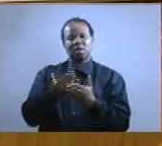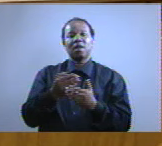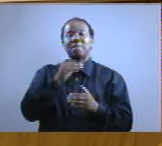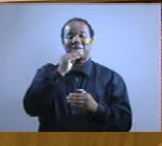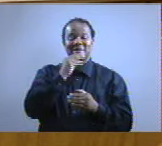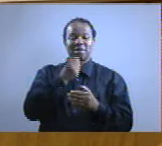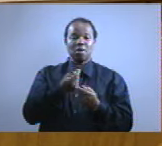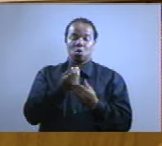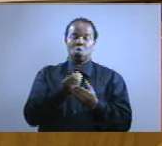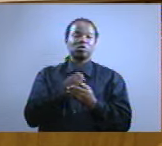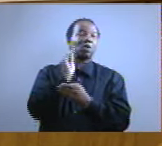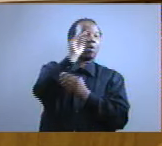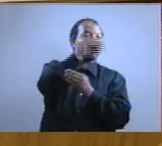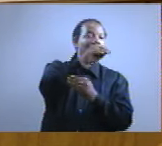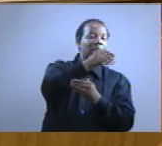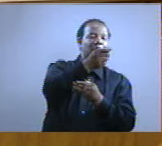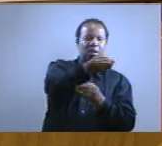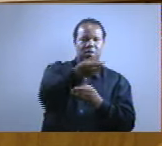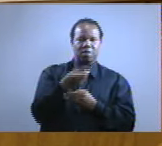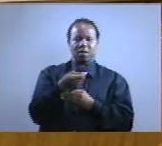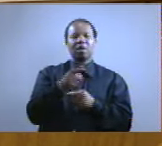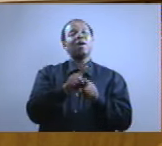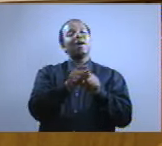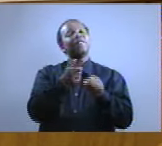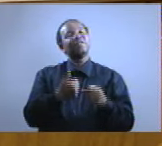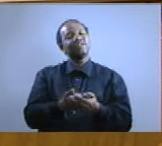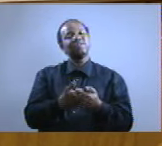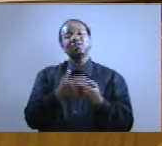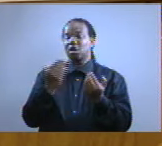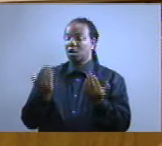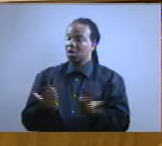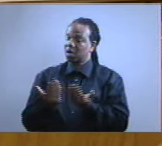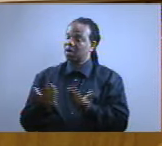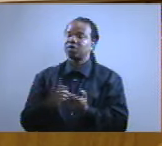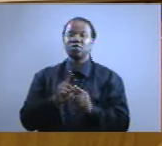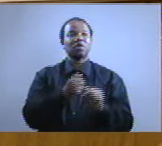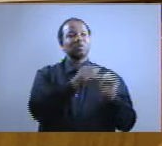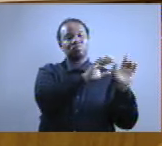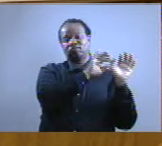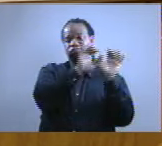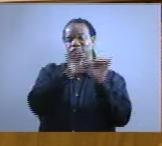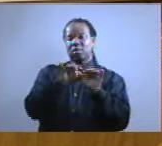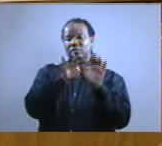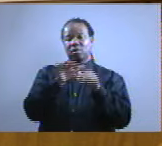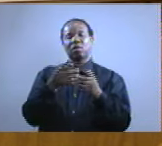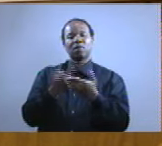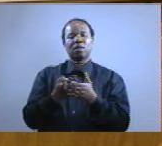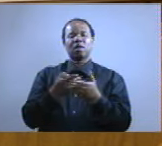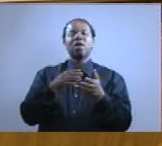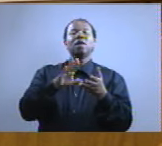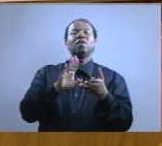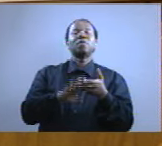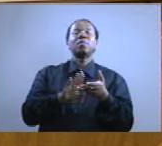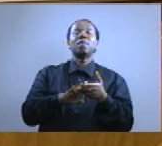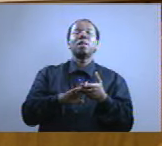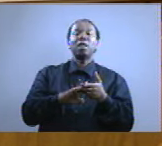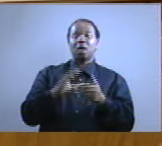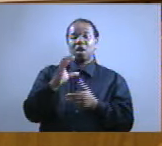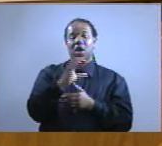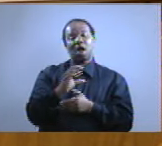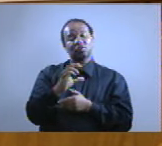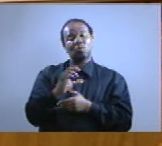exports to encourage foreign investment and to support our economic competitiveness. And thirdly, customs must apply the